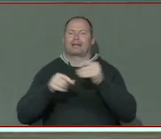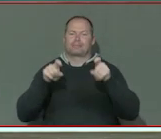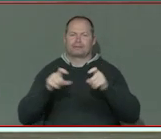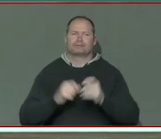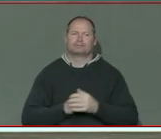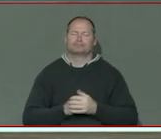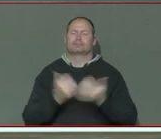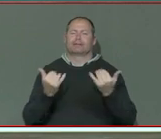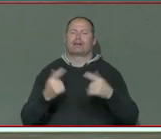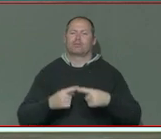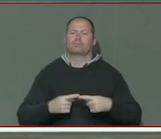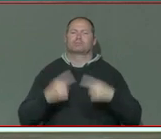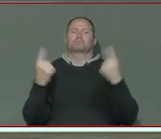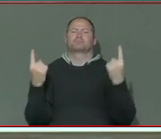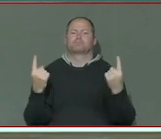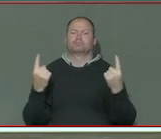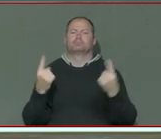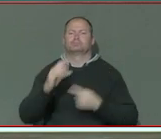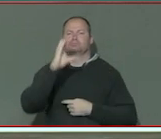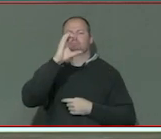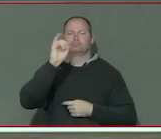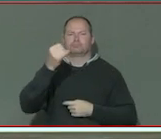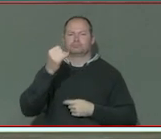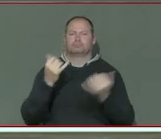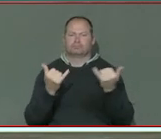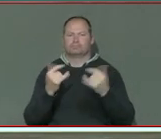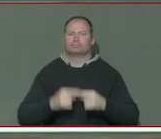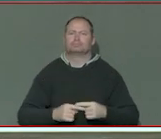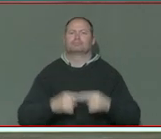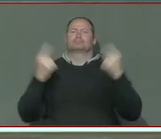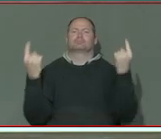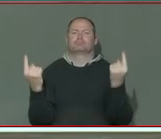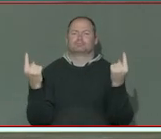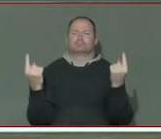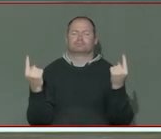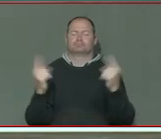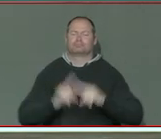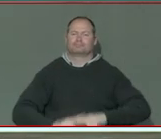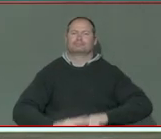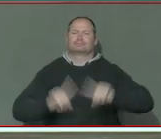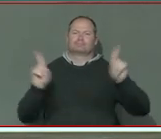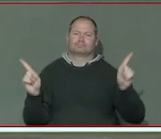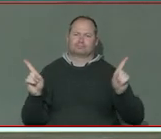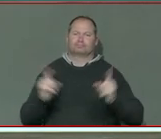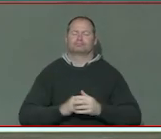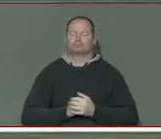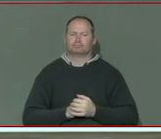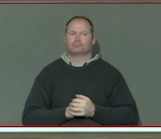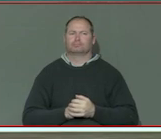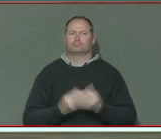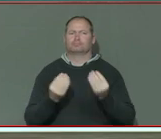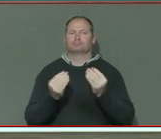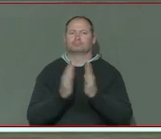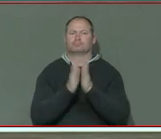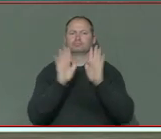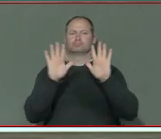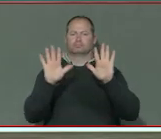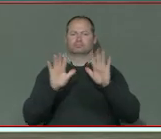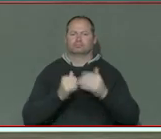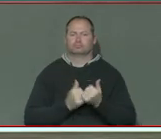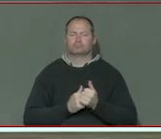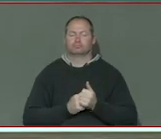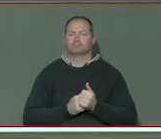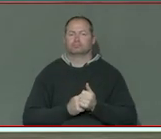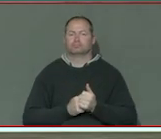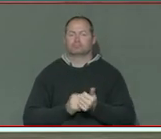opposite of the CJ. All right? So just make sure about that. Then number 10, no entry has